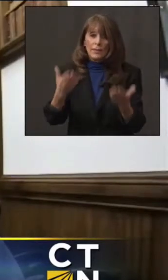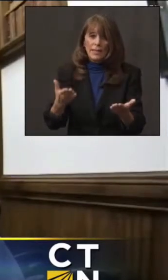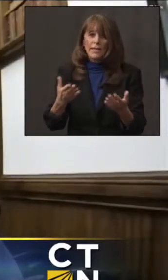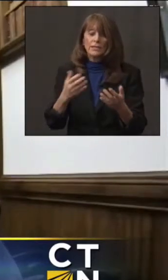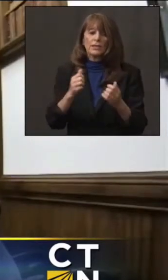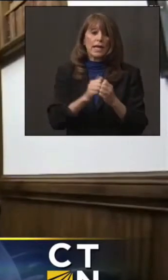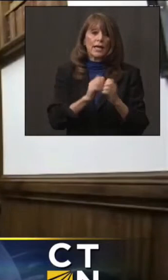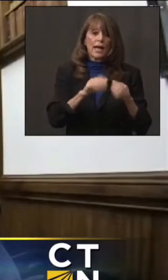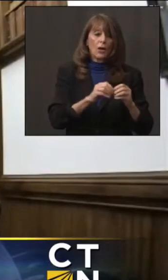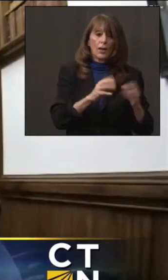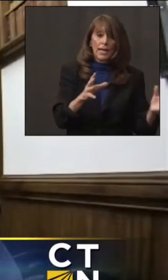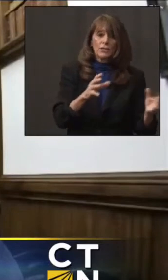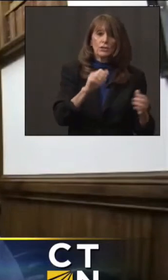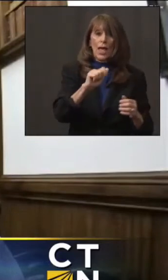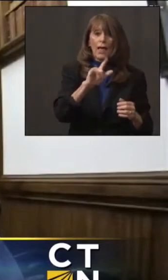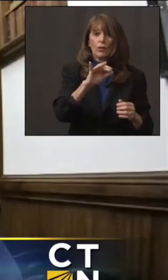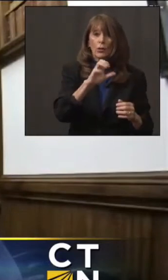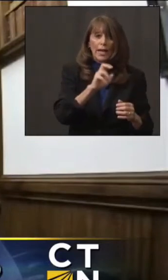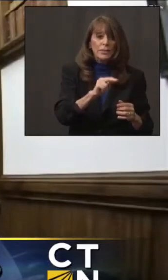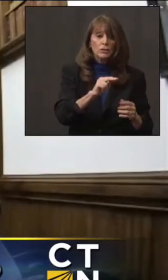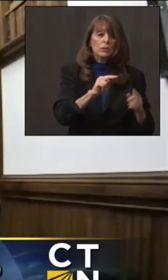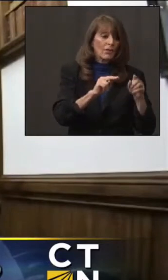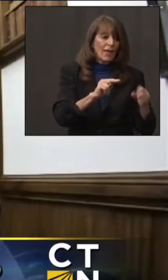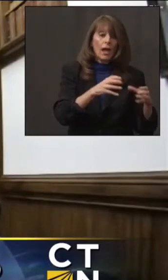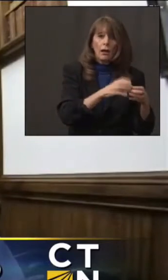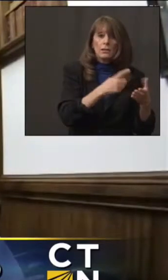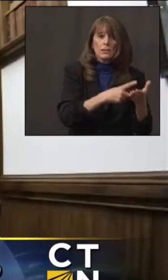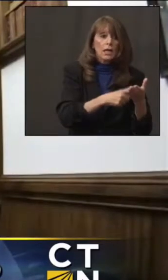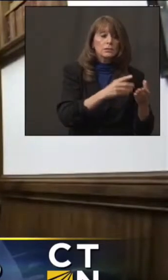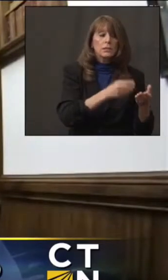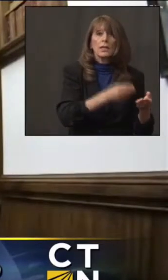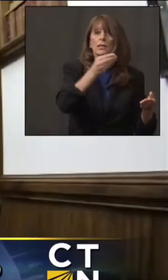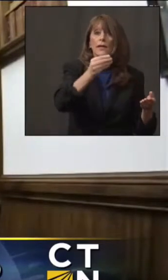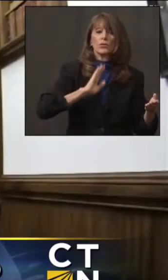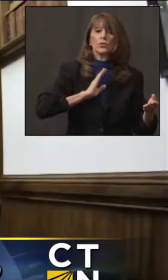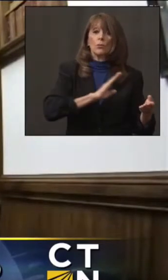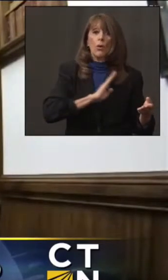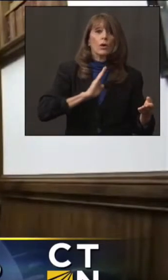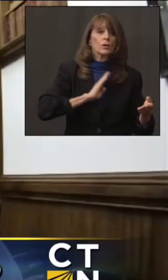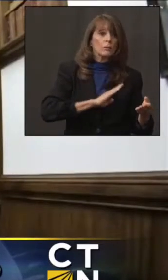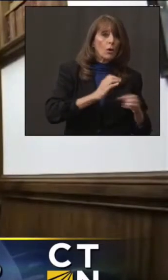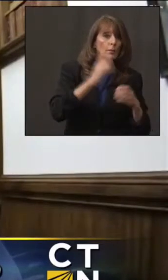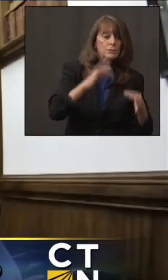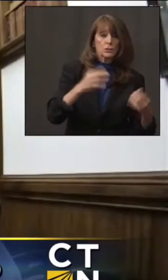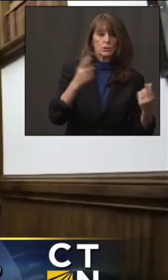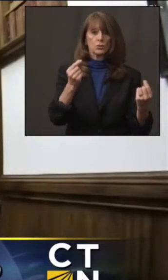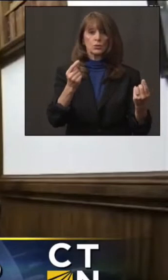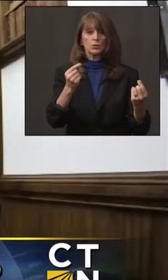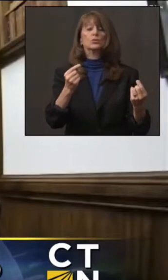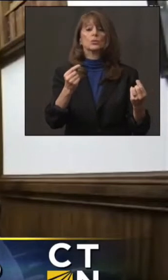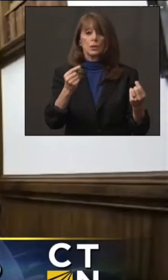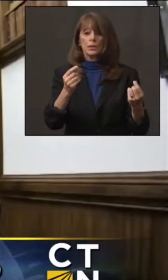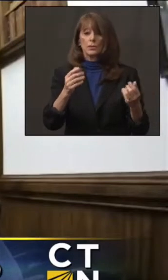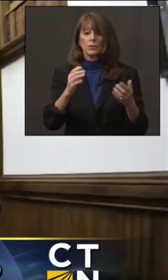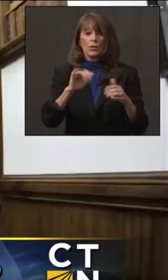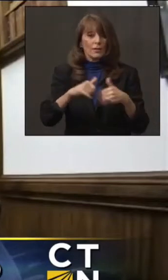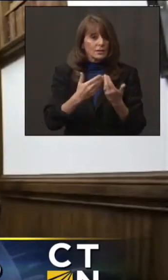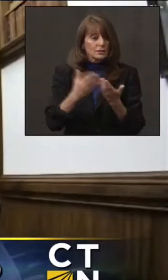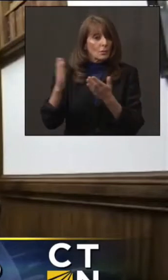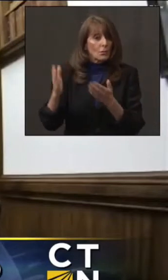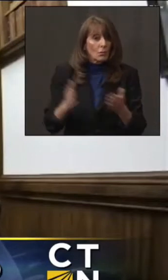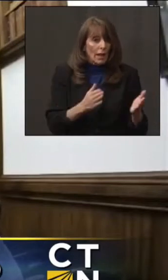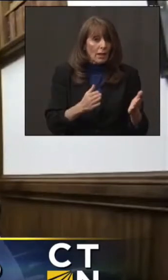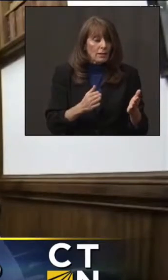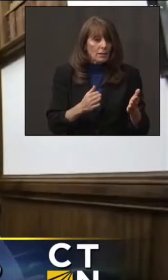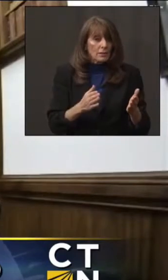committee that went up to the bigger board. But one thing that for sure, as we've always done going forward, this is public health we're talking about. So we're going to